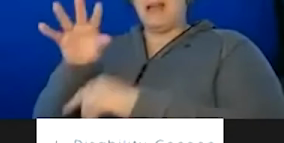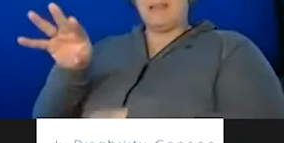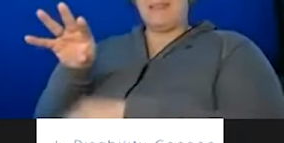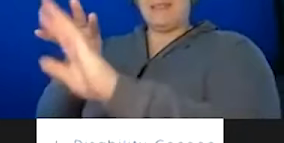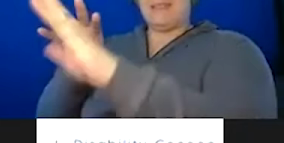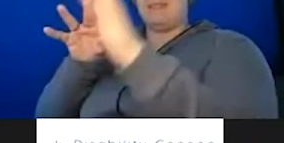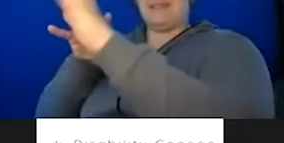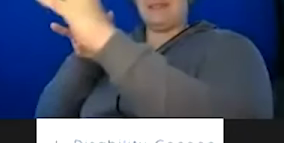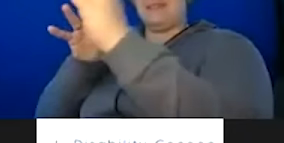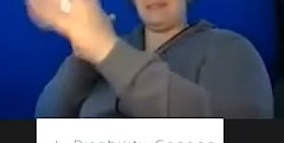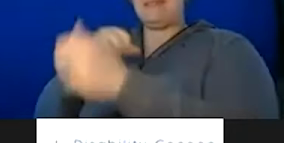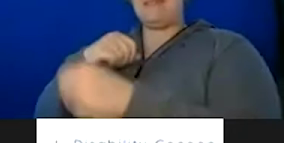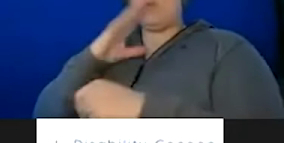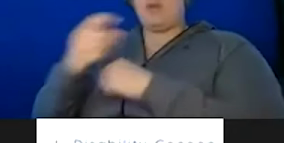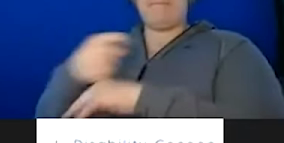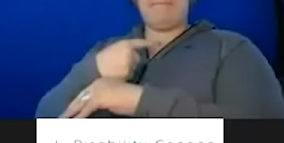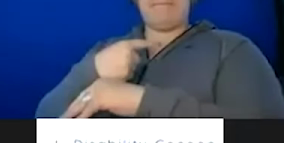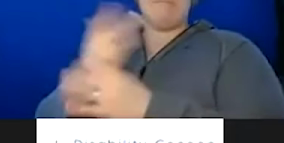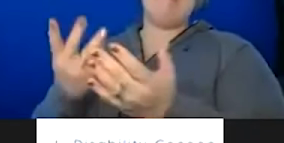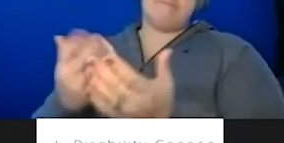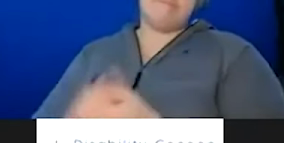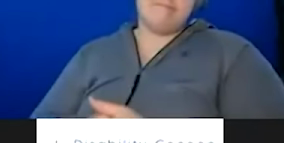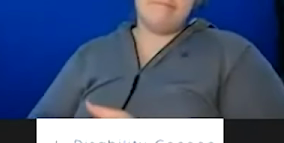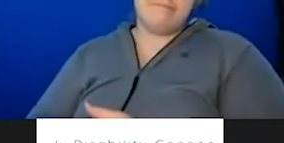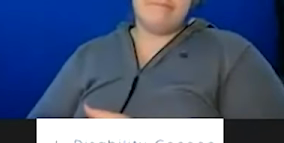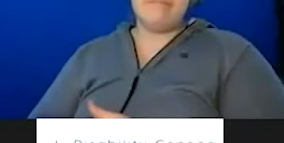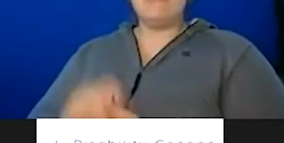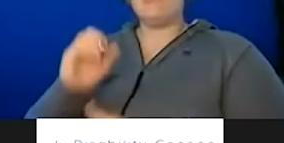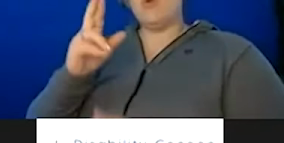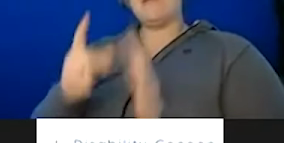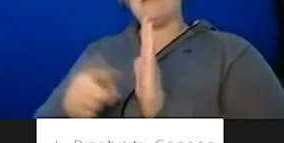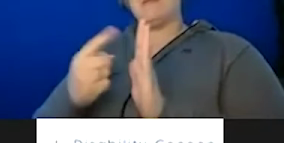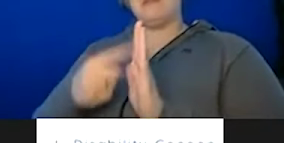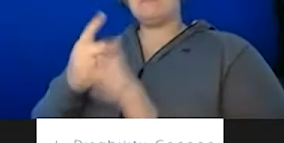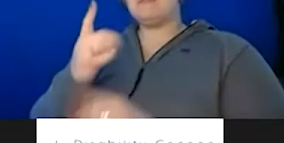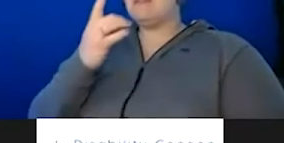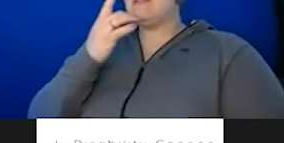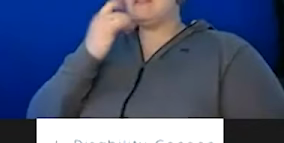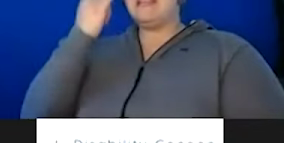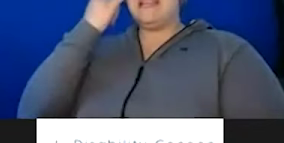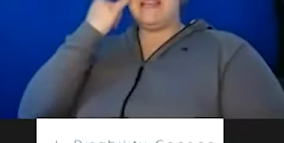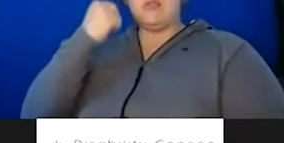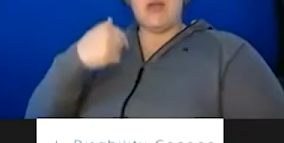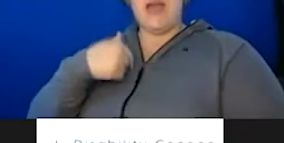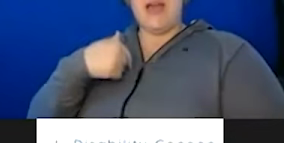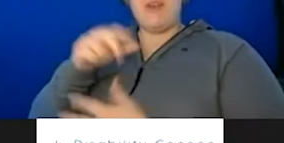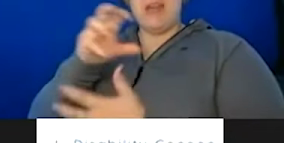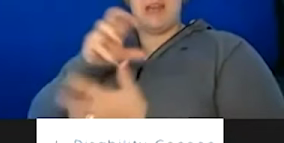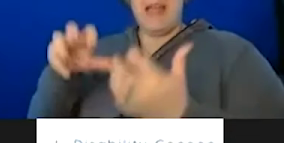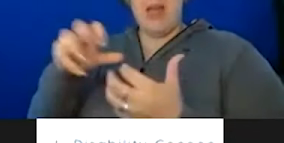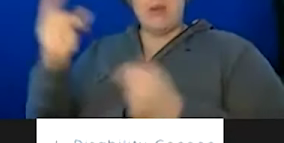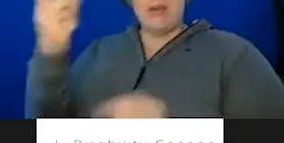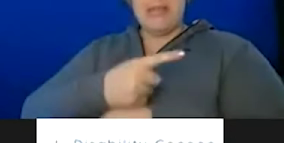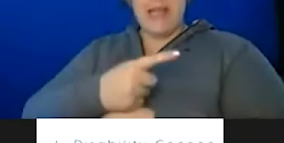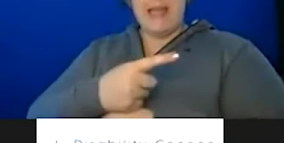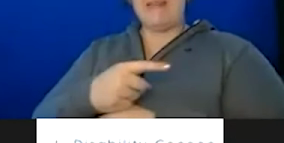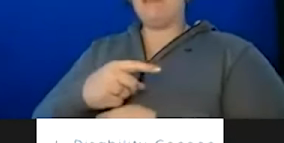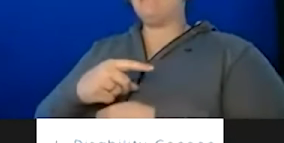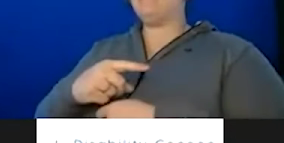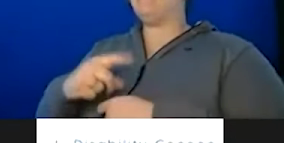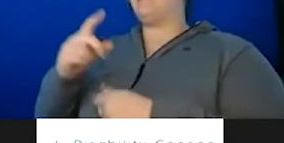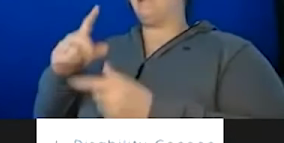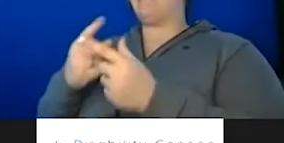false notification that we've seen has been sudden changes in light. So if you have a cloudy day and then all of a sudden